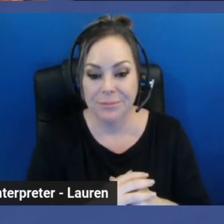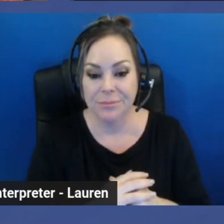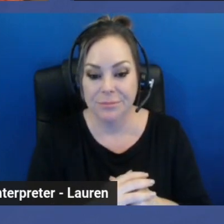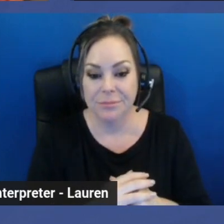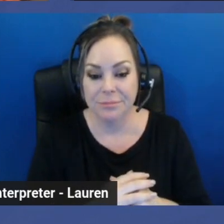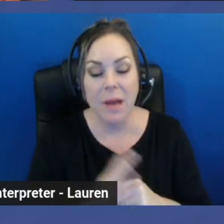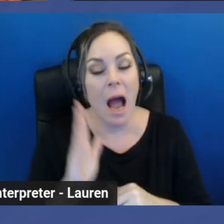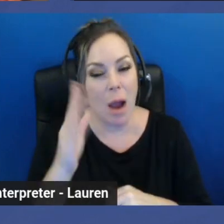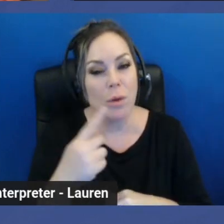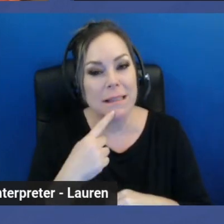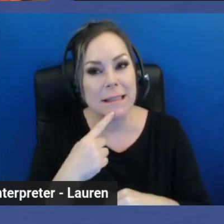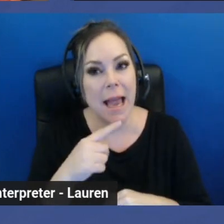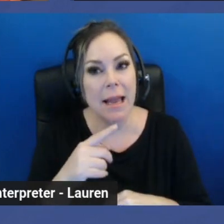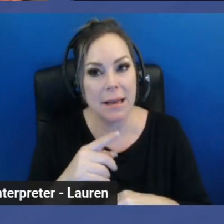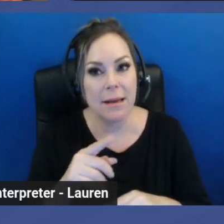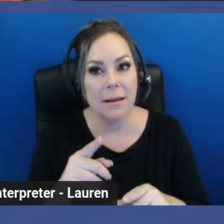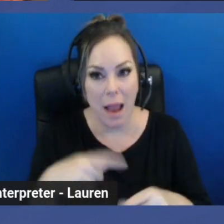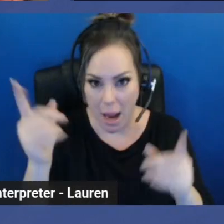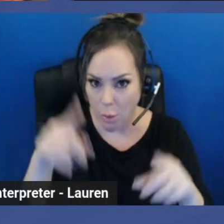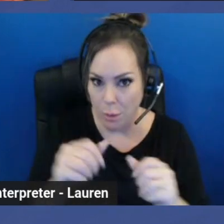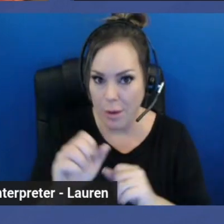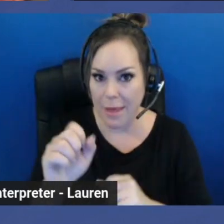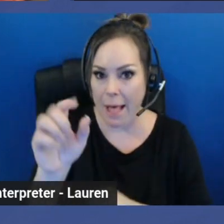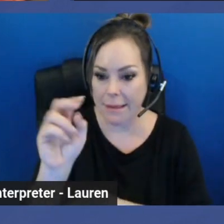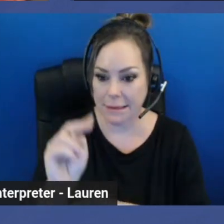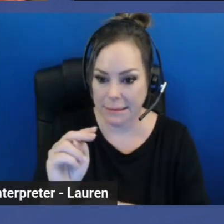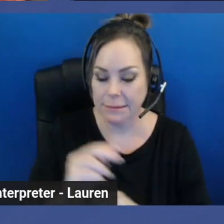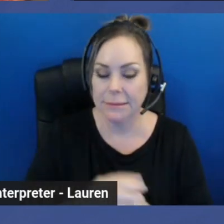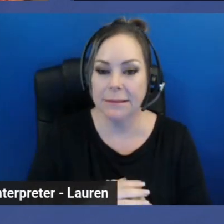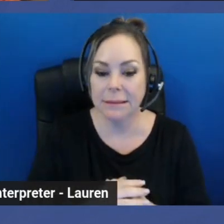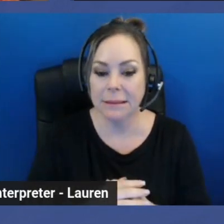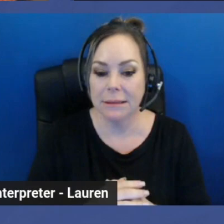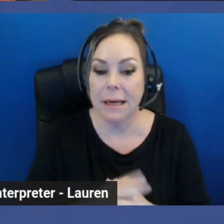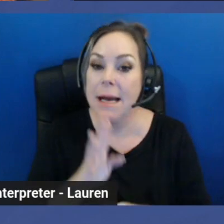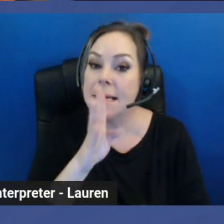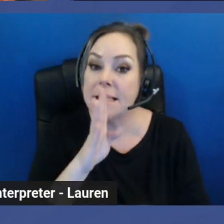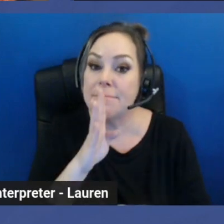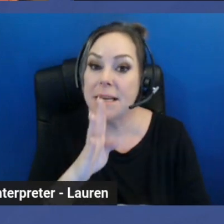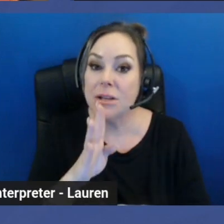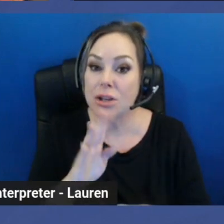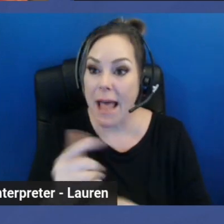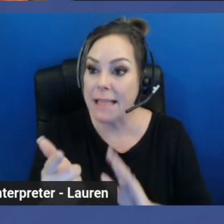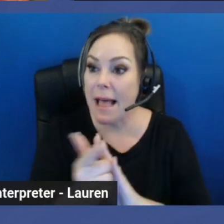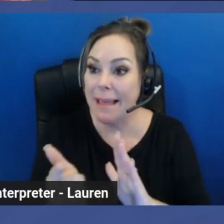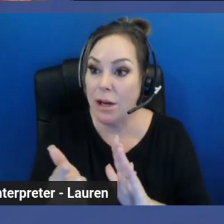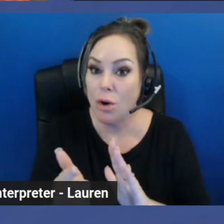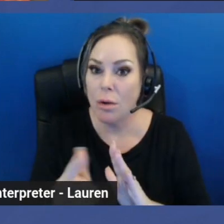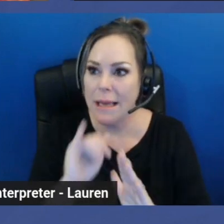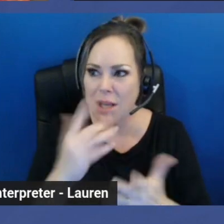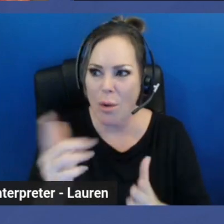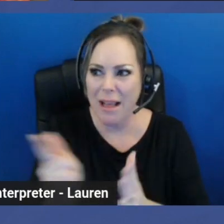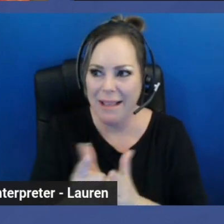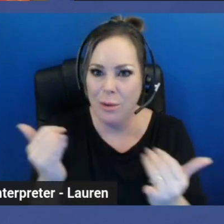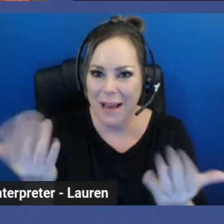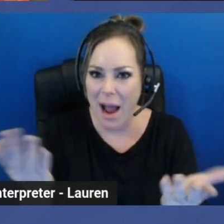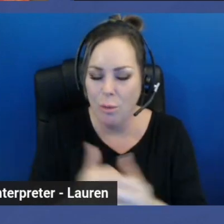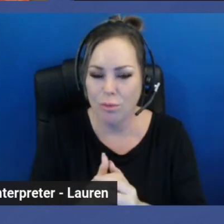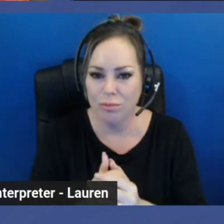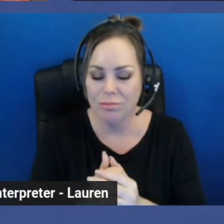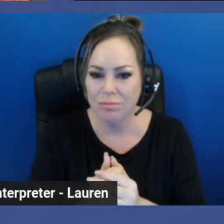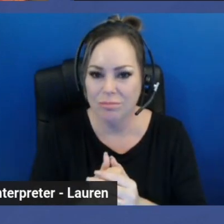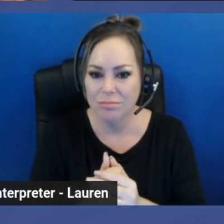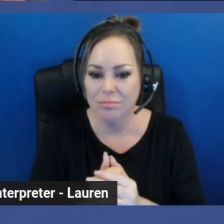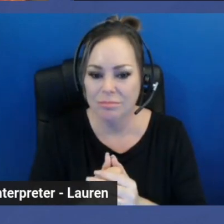But I would say, as you said, Allison, the speech that's illegal is already illegal.